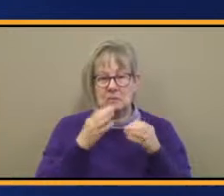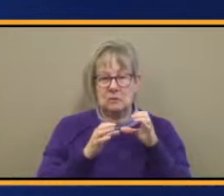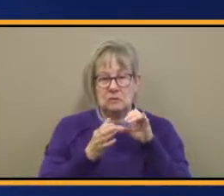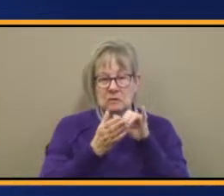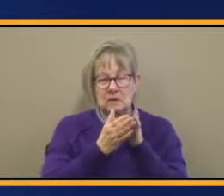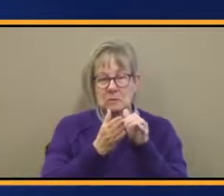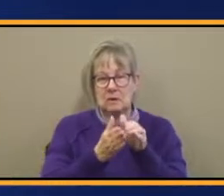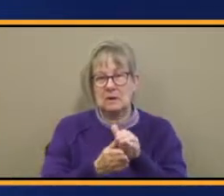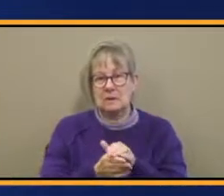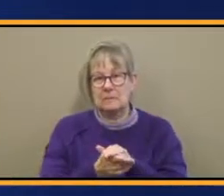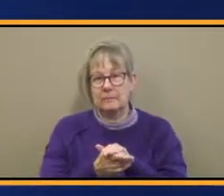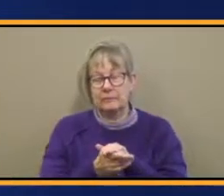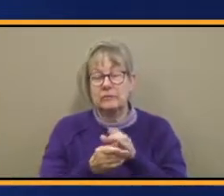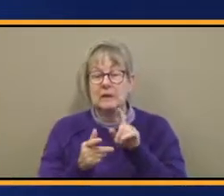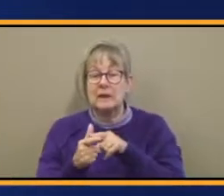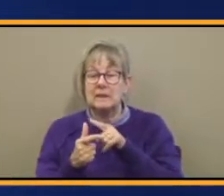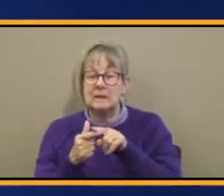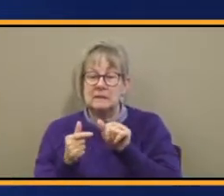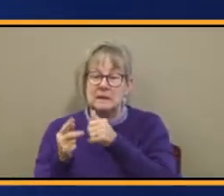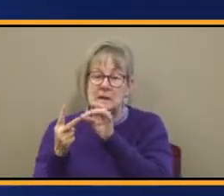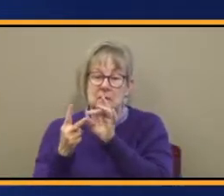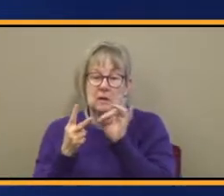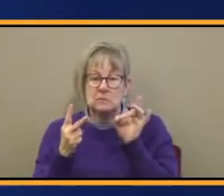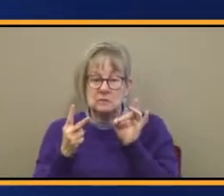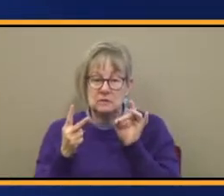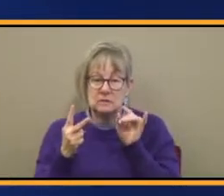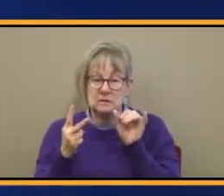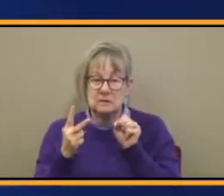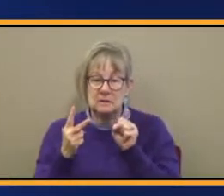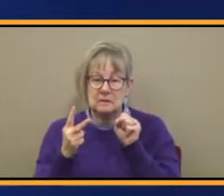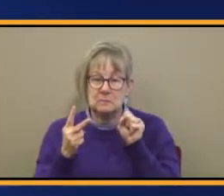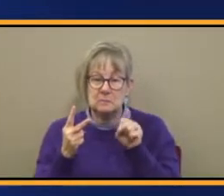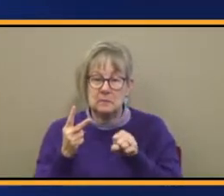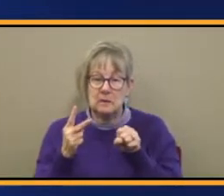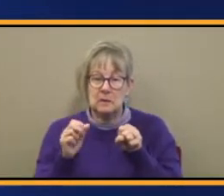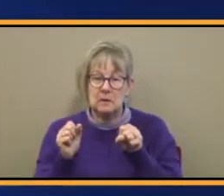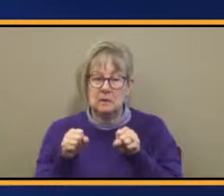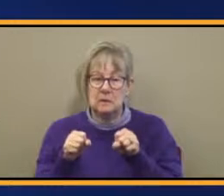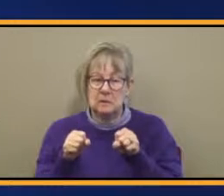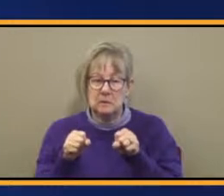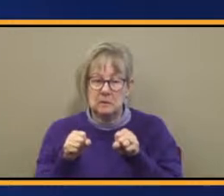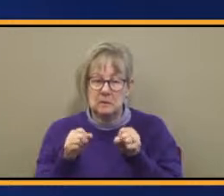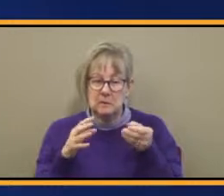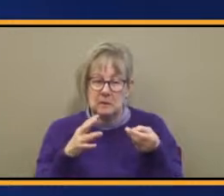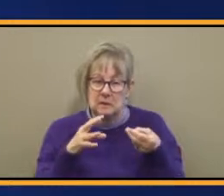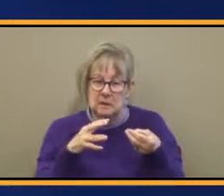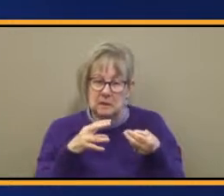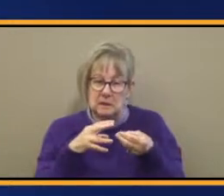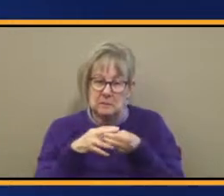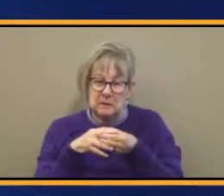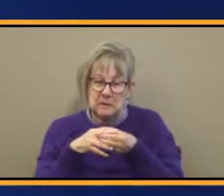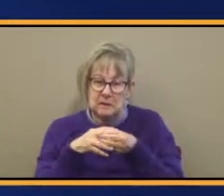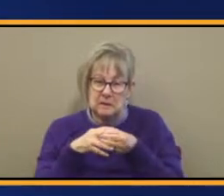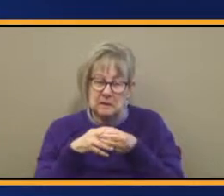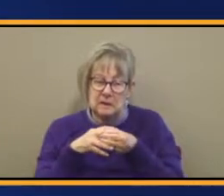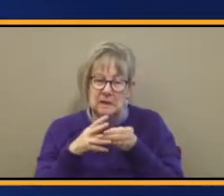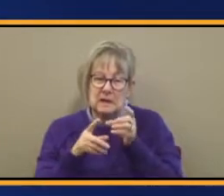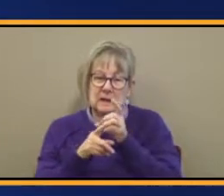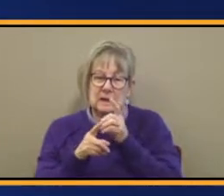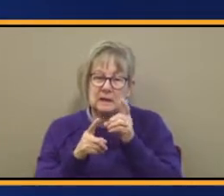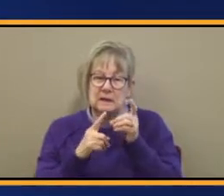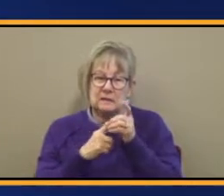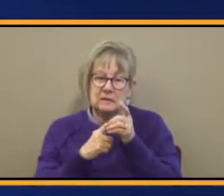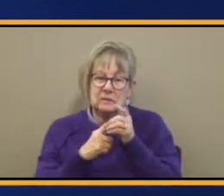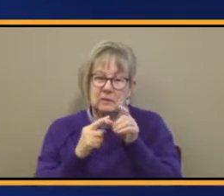end. And then the other option is potentially an embeddable, the district locator, if we can embed